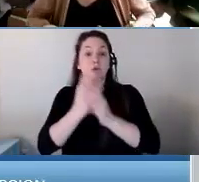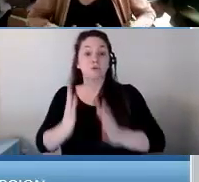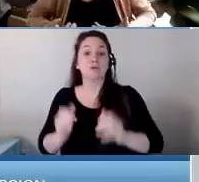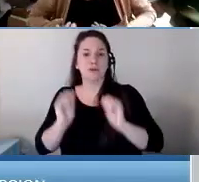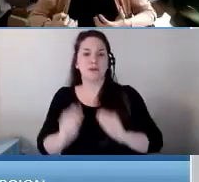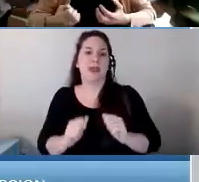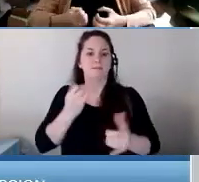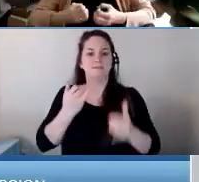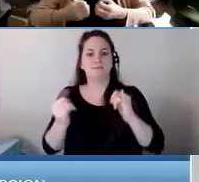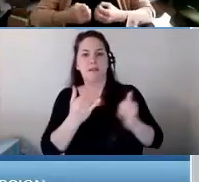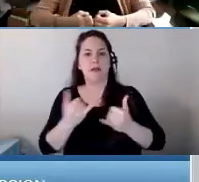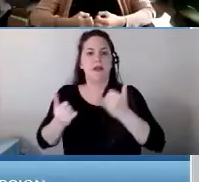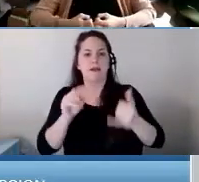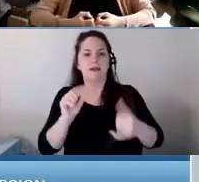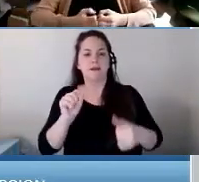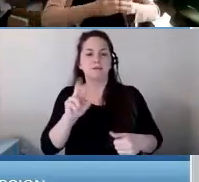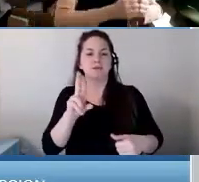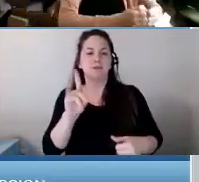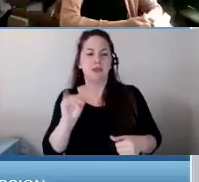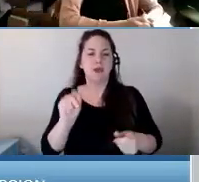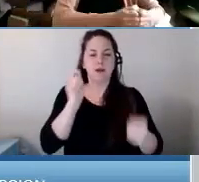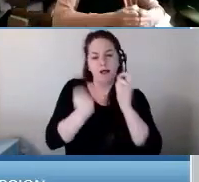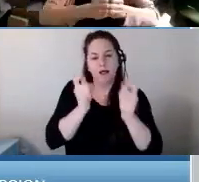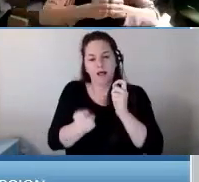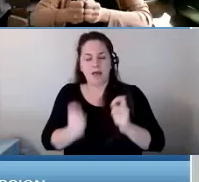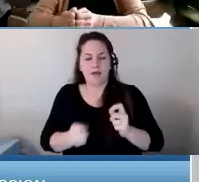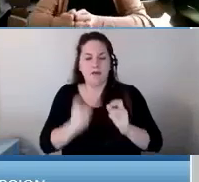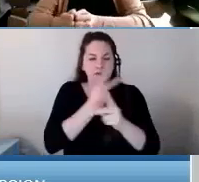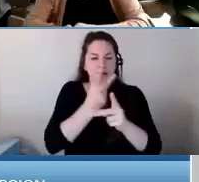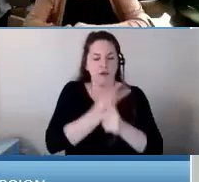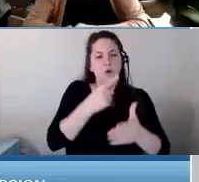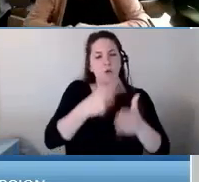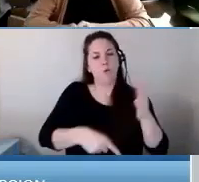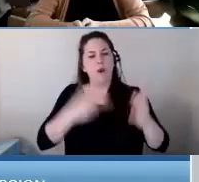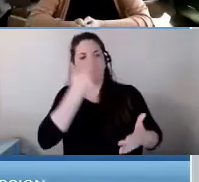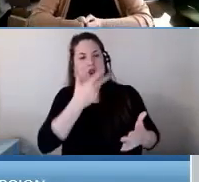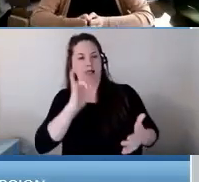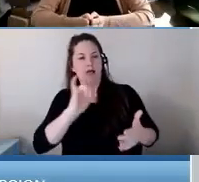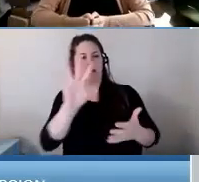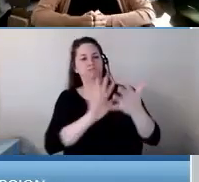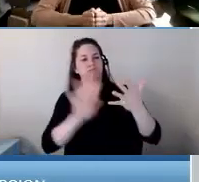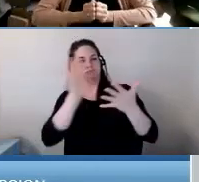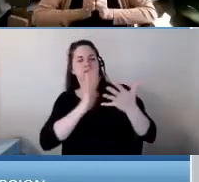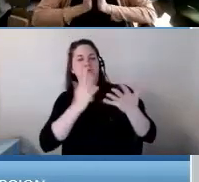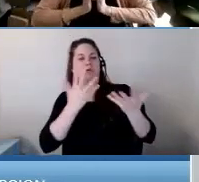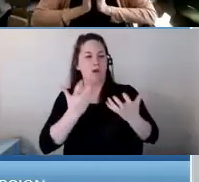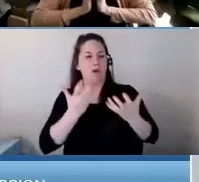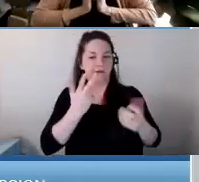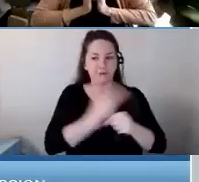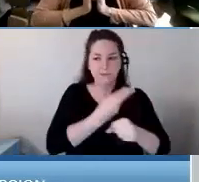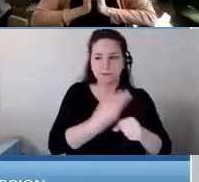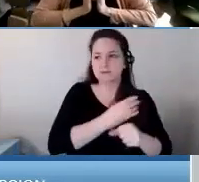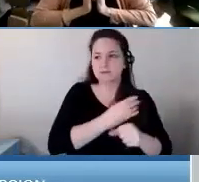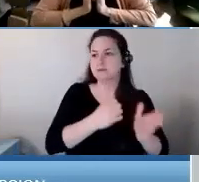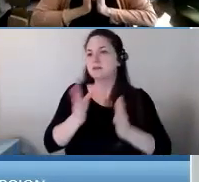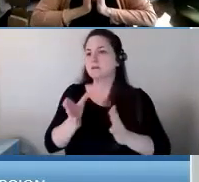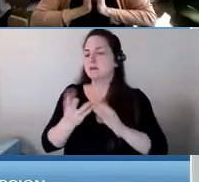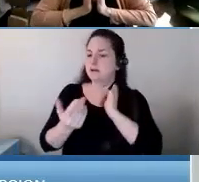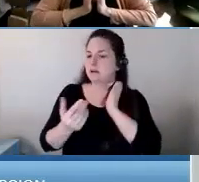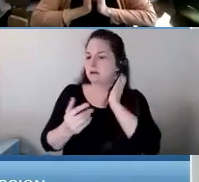studio to figure out the template they might like to use, whether they